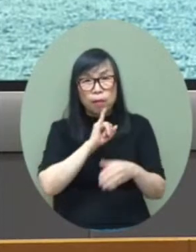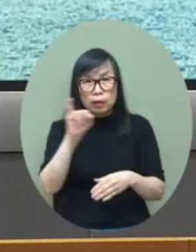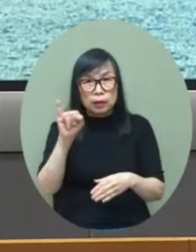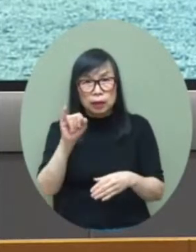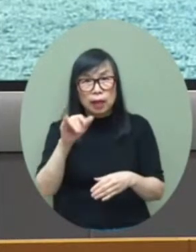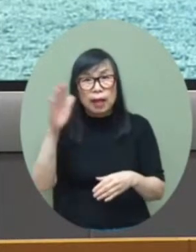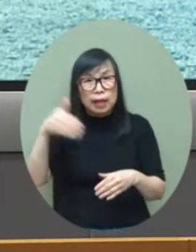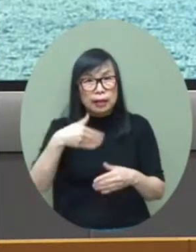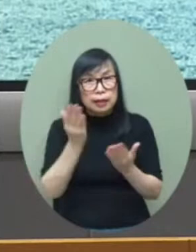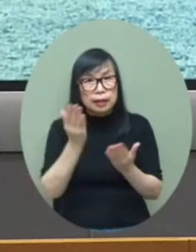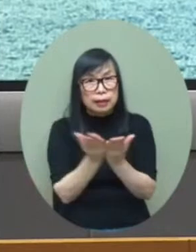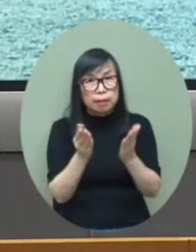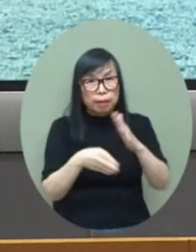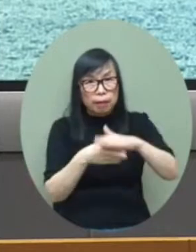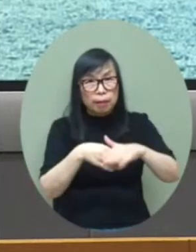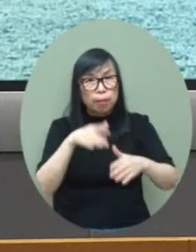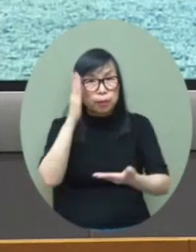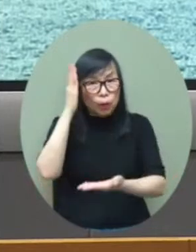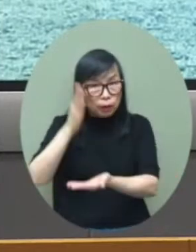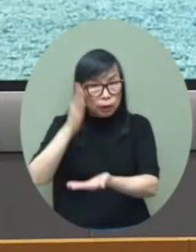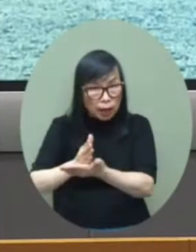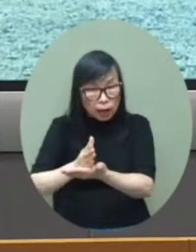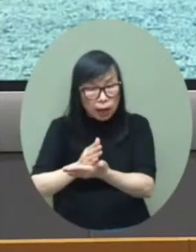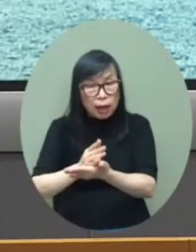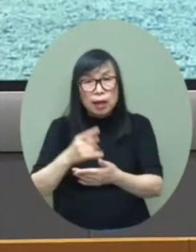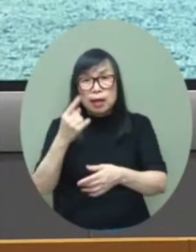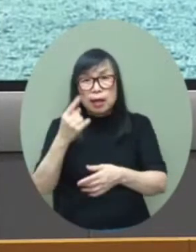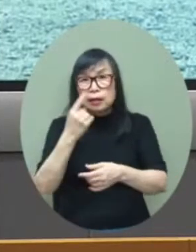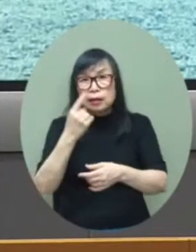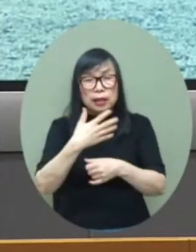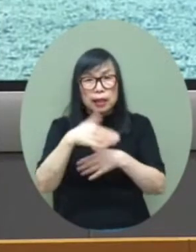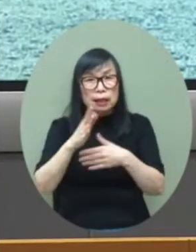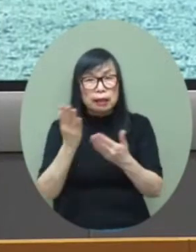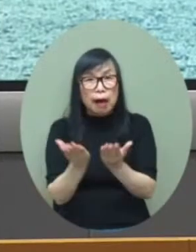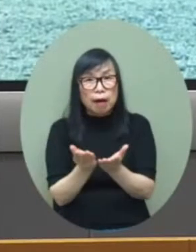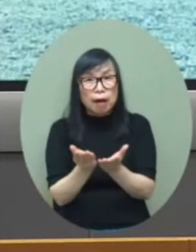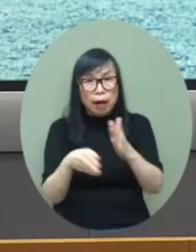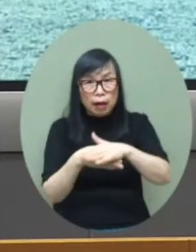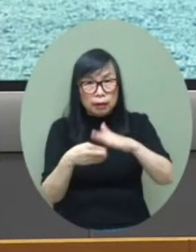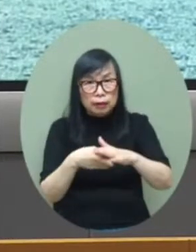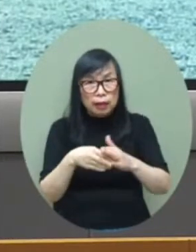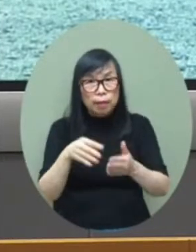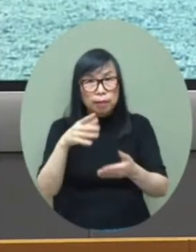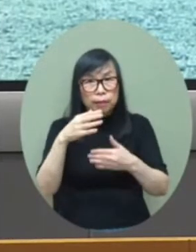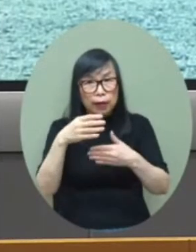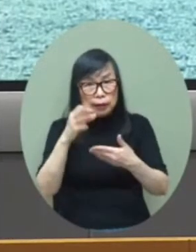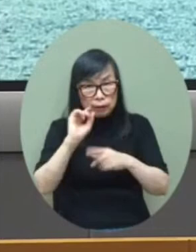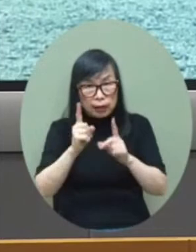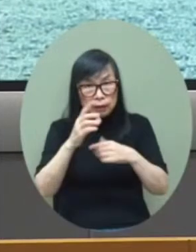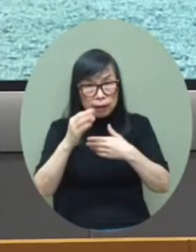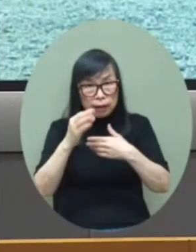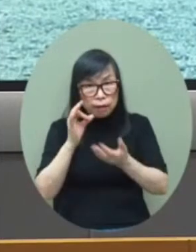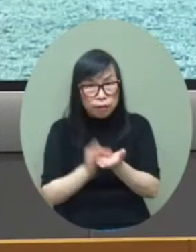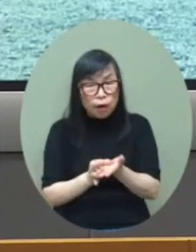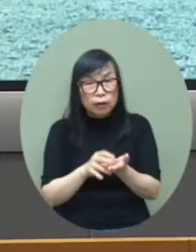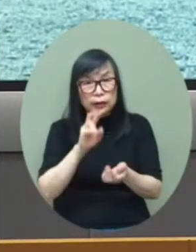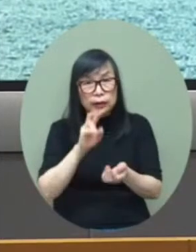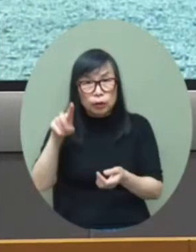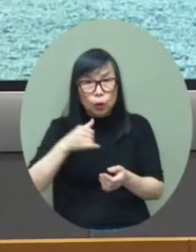will stop going to school. They are from different courses. At the moment, we